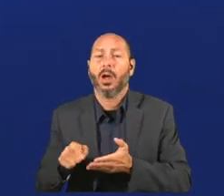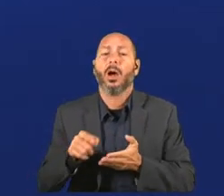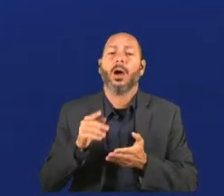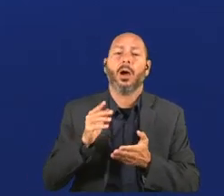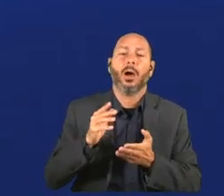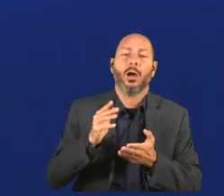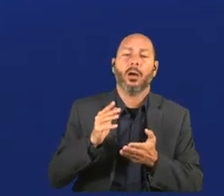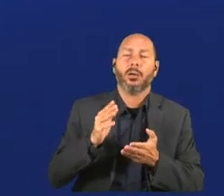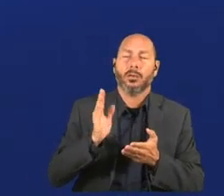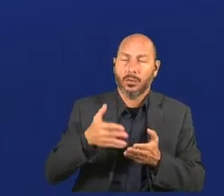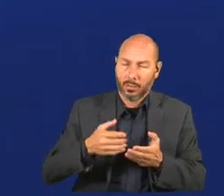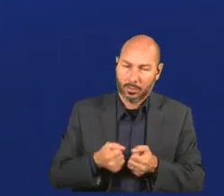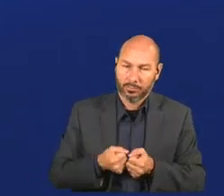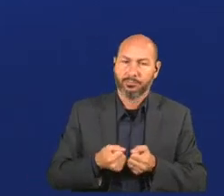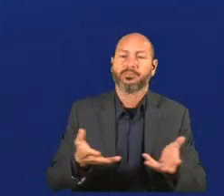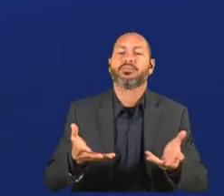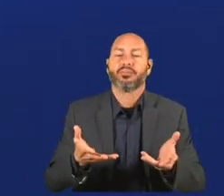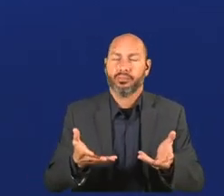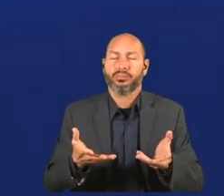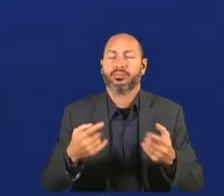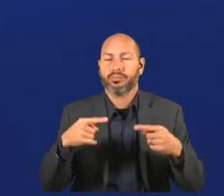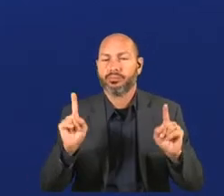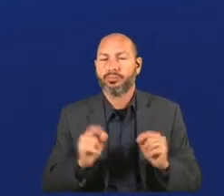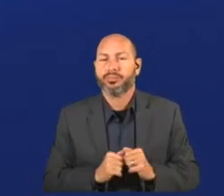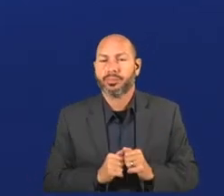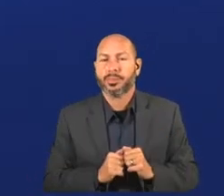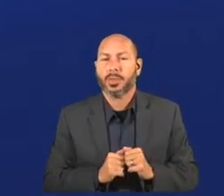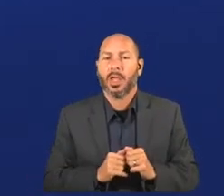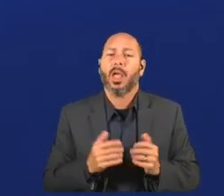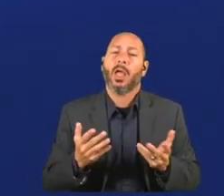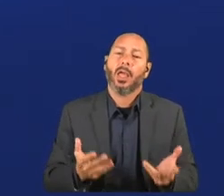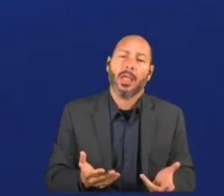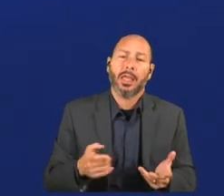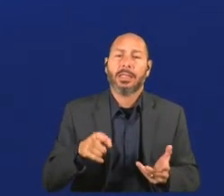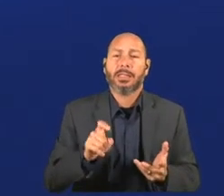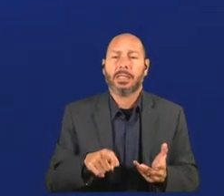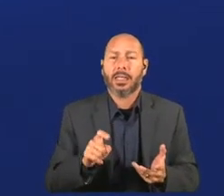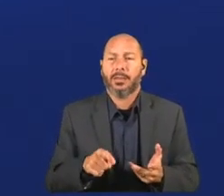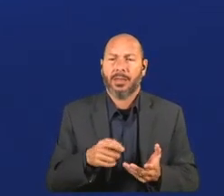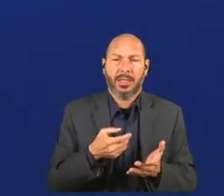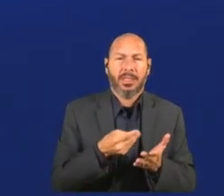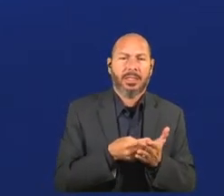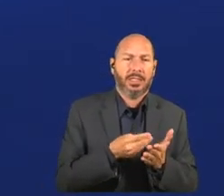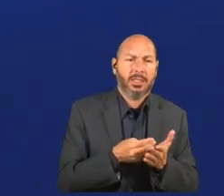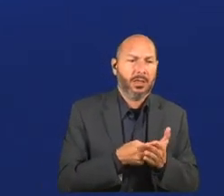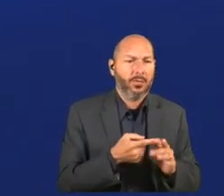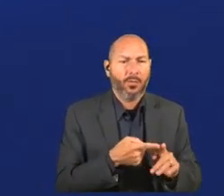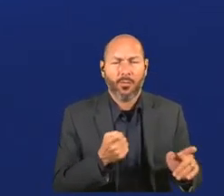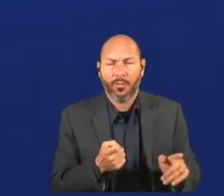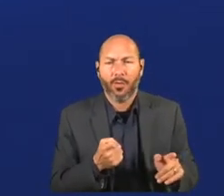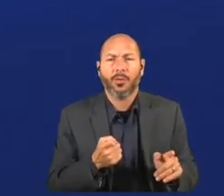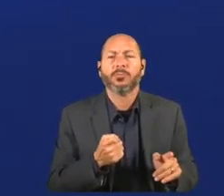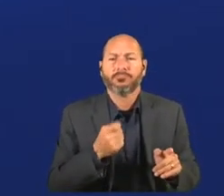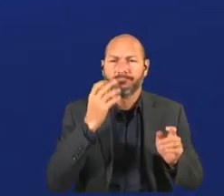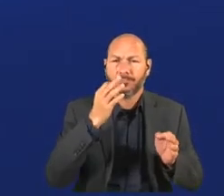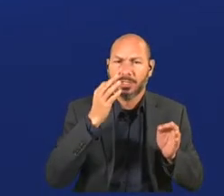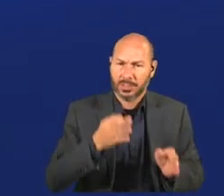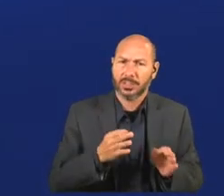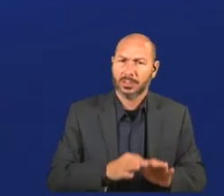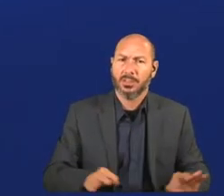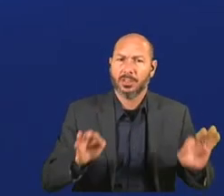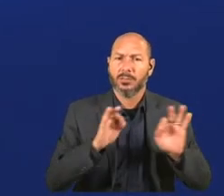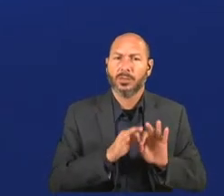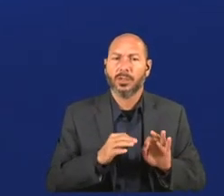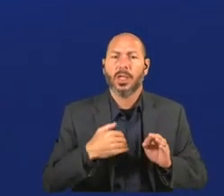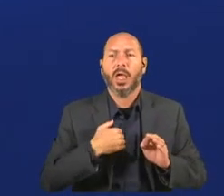supply is realized. And again, we're gonna make some challenging decisions about how we allocate the funds, and we gotta make sure that every opportunity